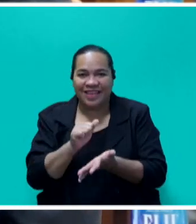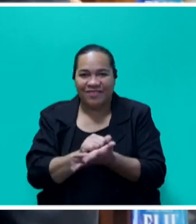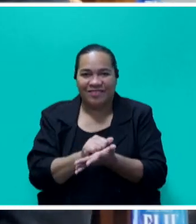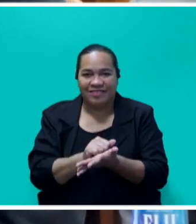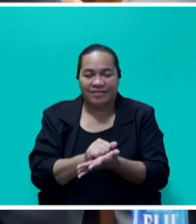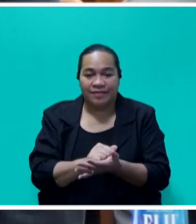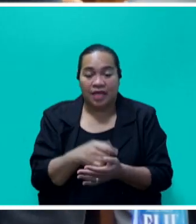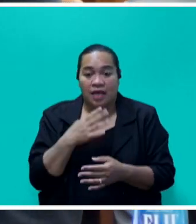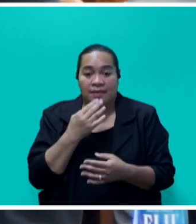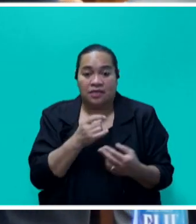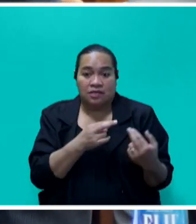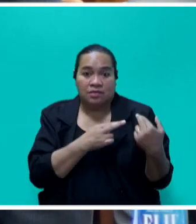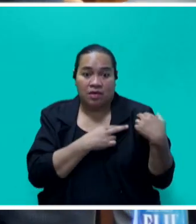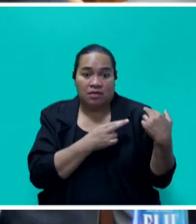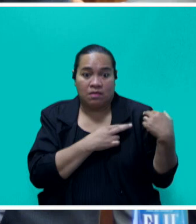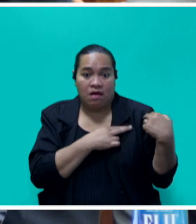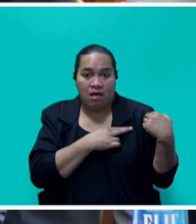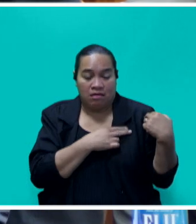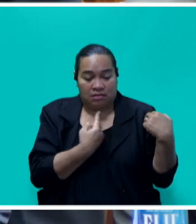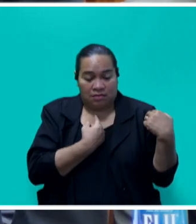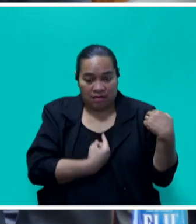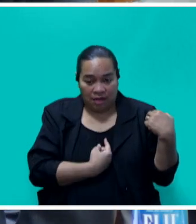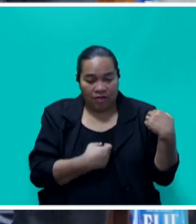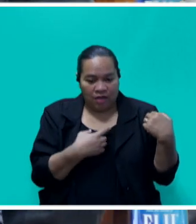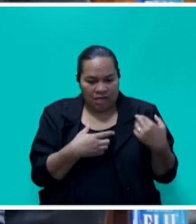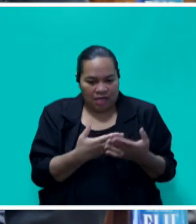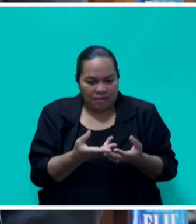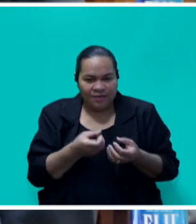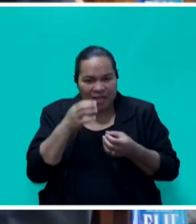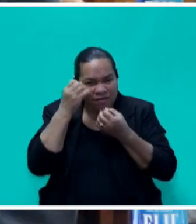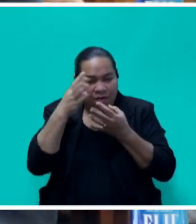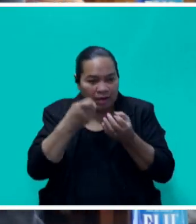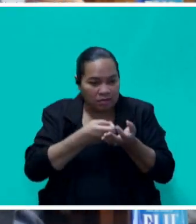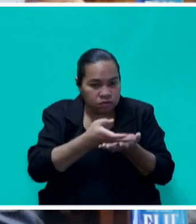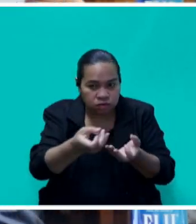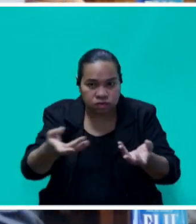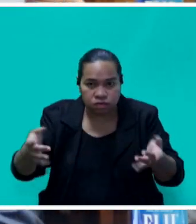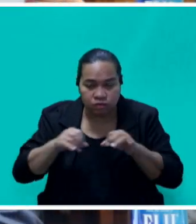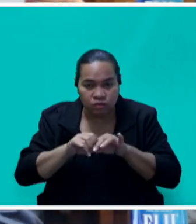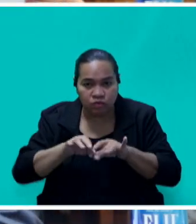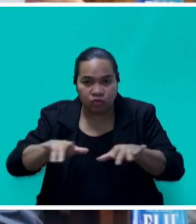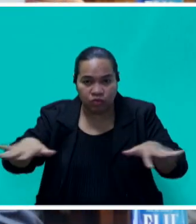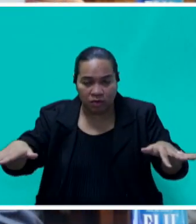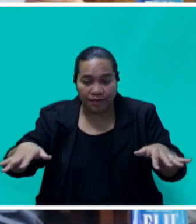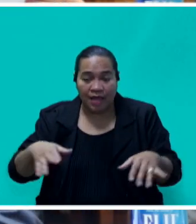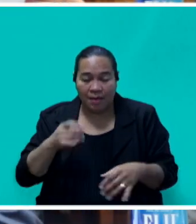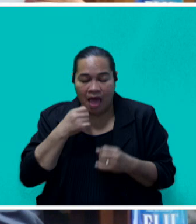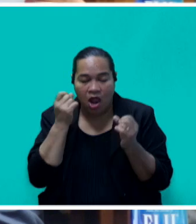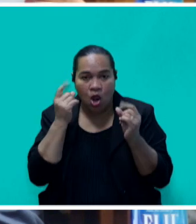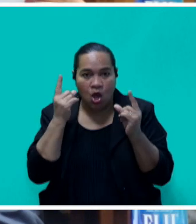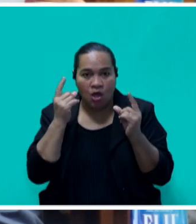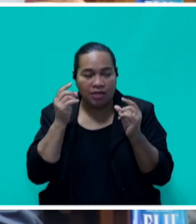and take responsibility as well in disseminating information and being alert and